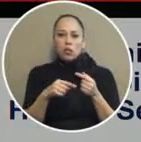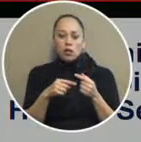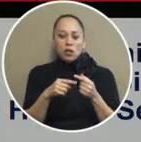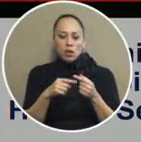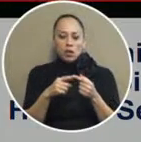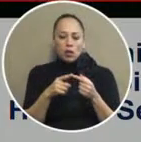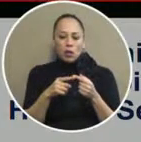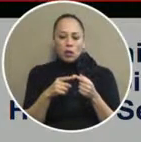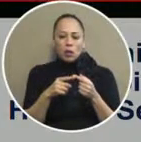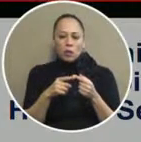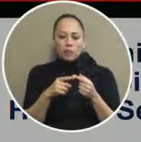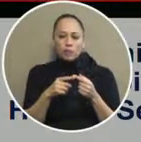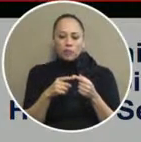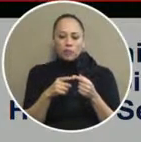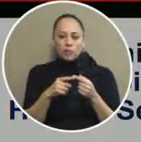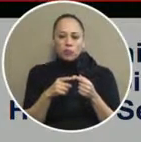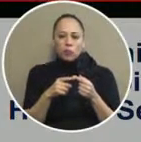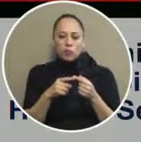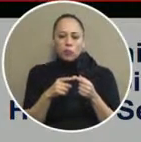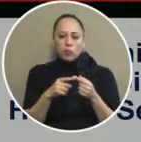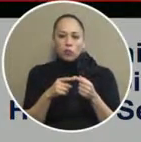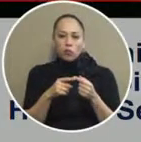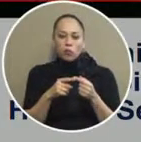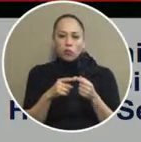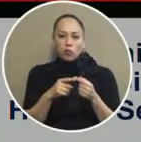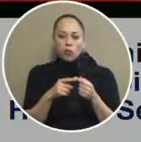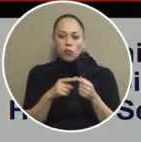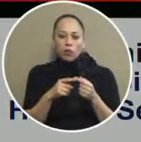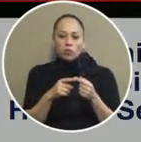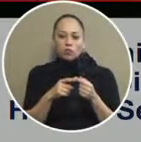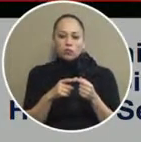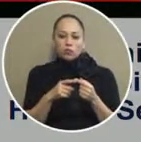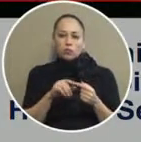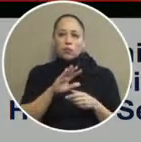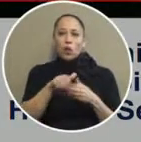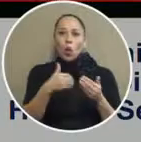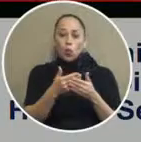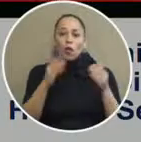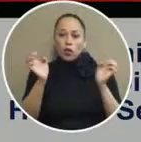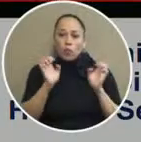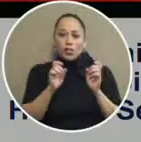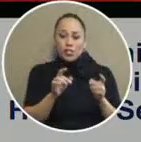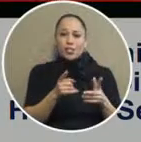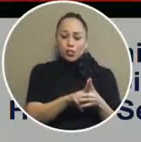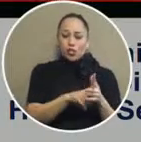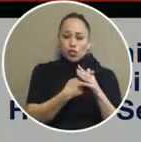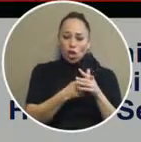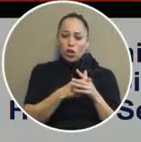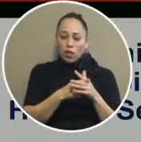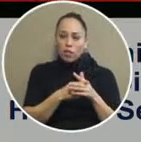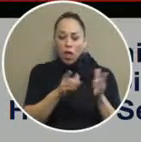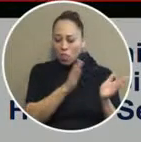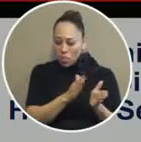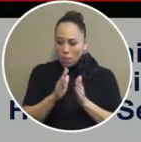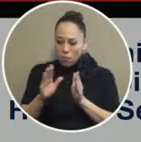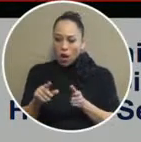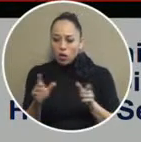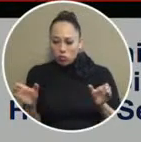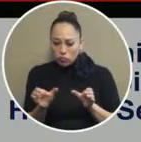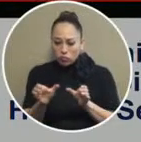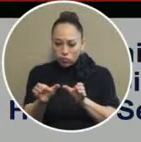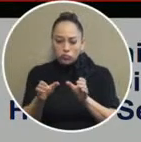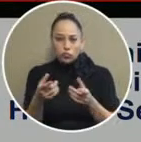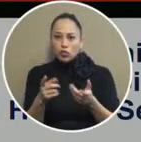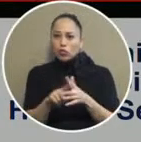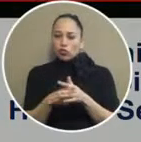upon the sort of activation of our emergency response and the start of this